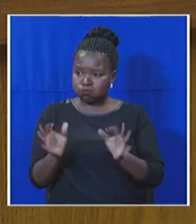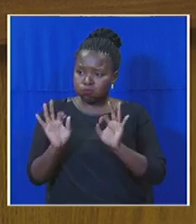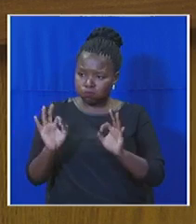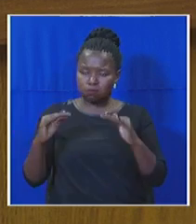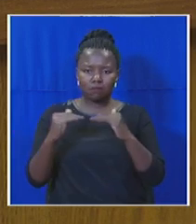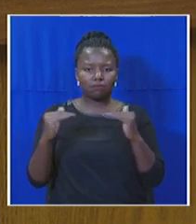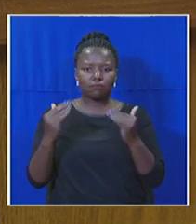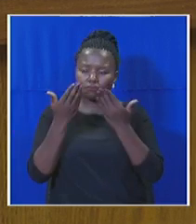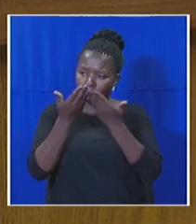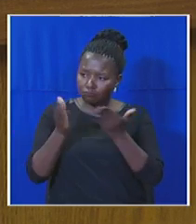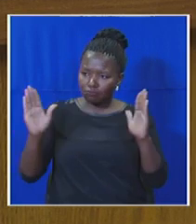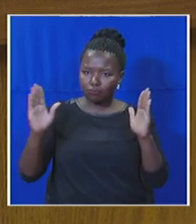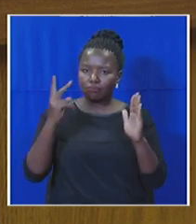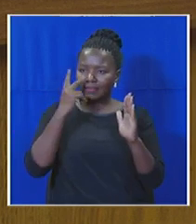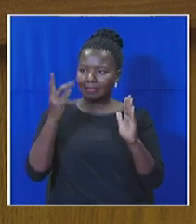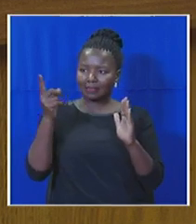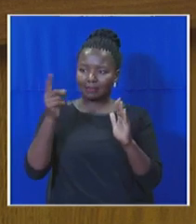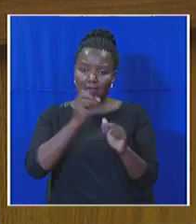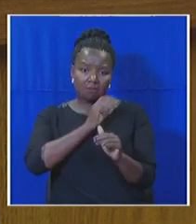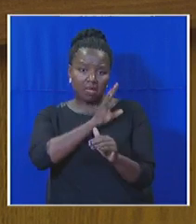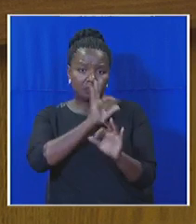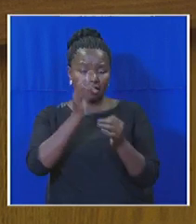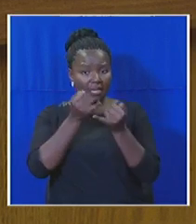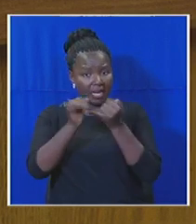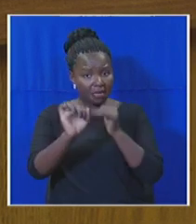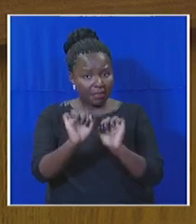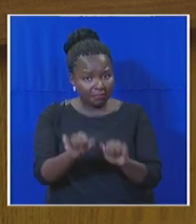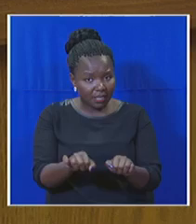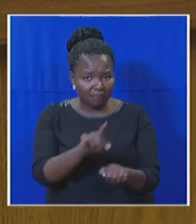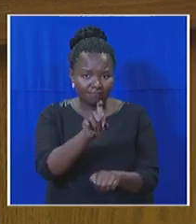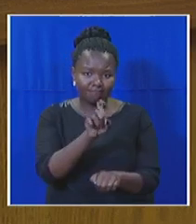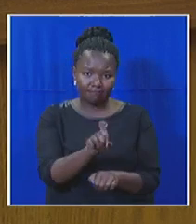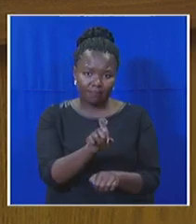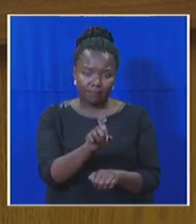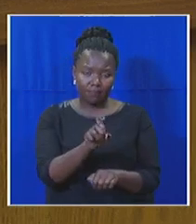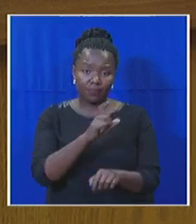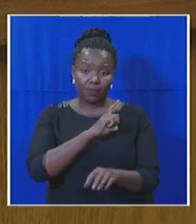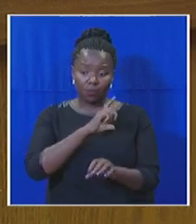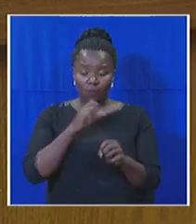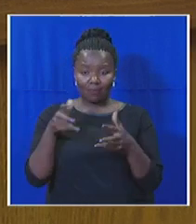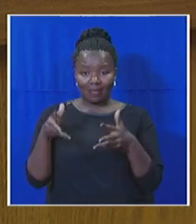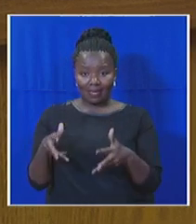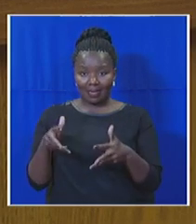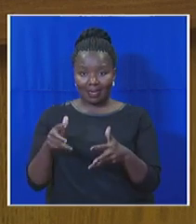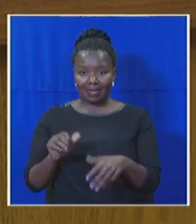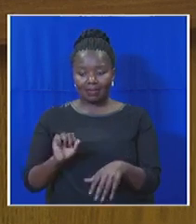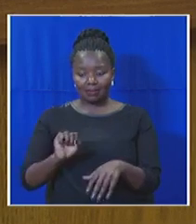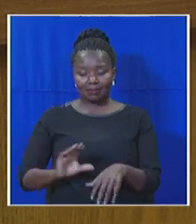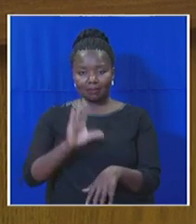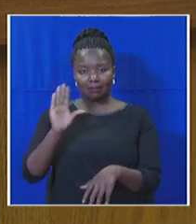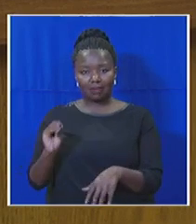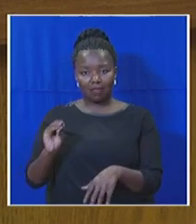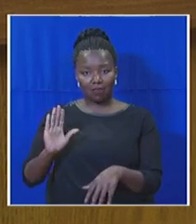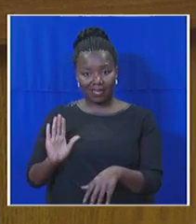on the future of Palestine. It is for this reason that South Africa is viewed by